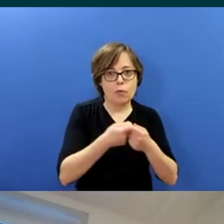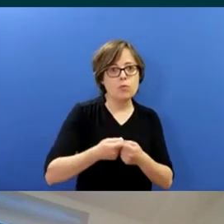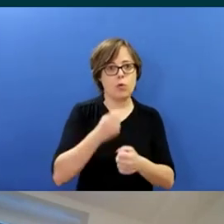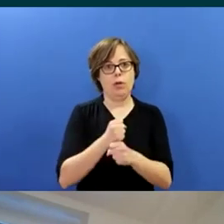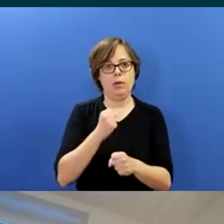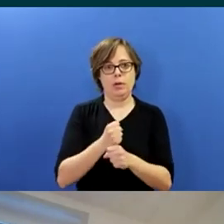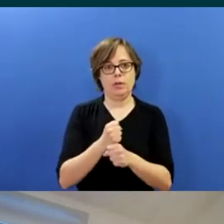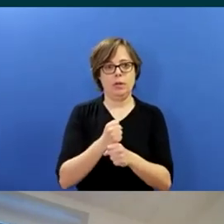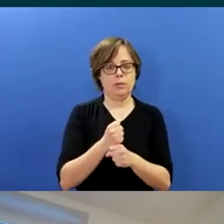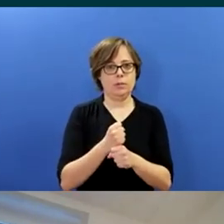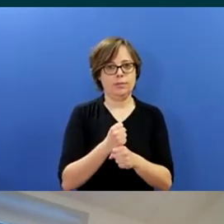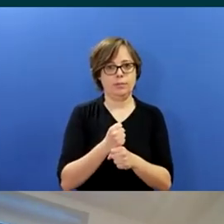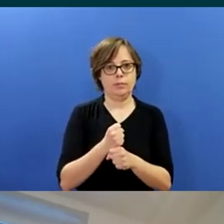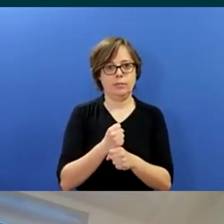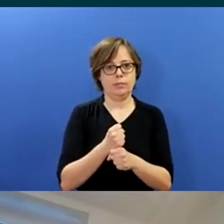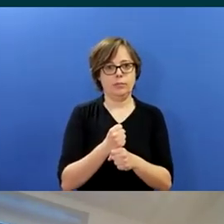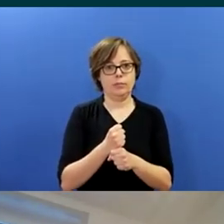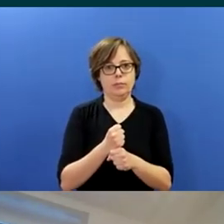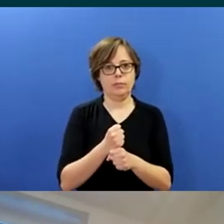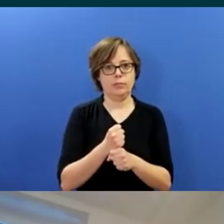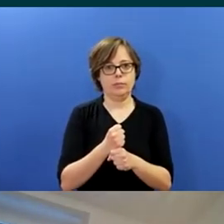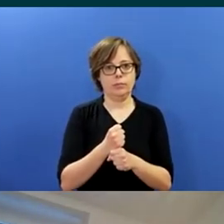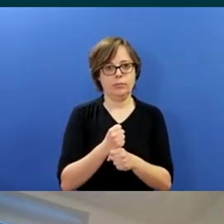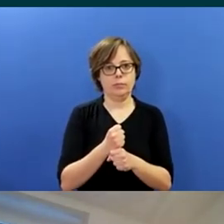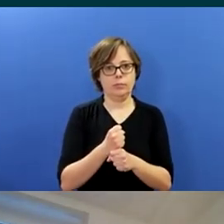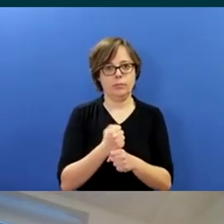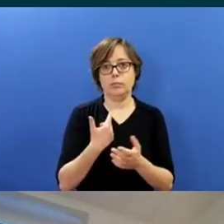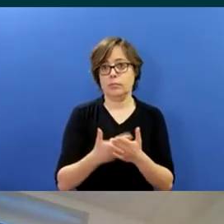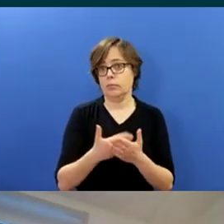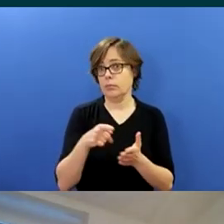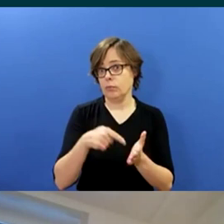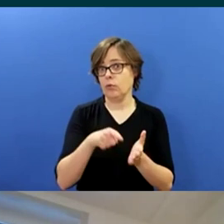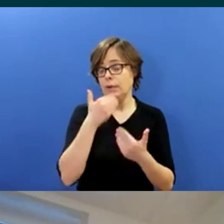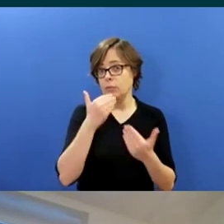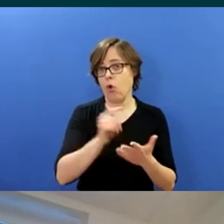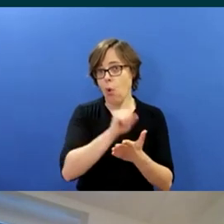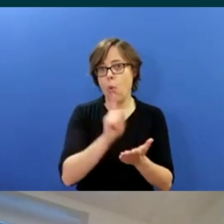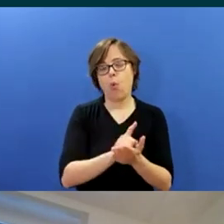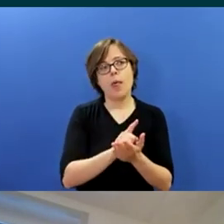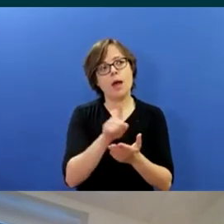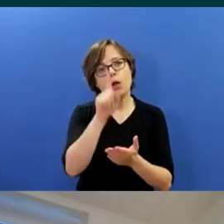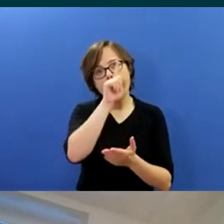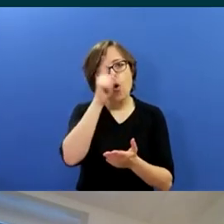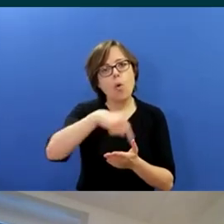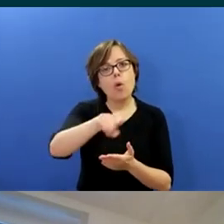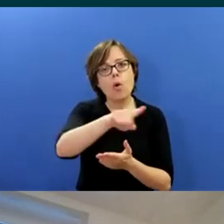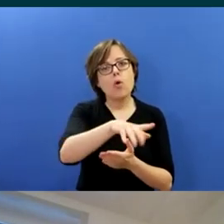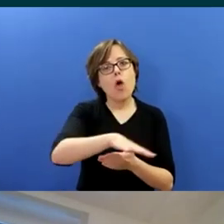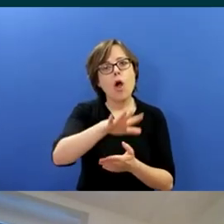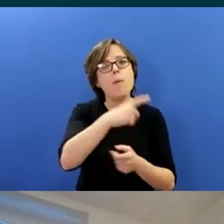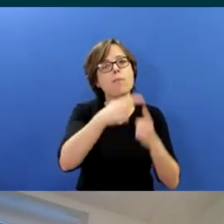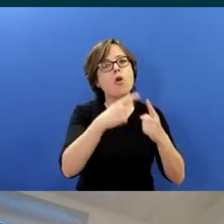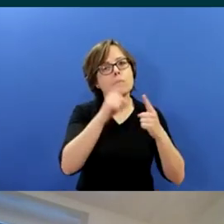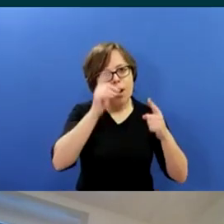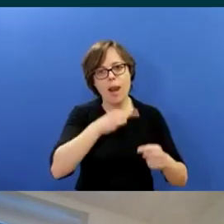also convince the local politics in order to make available this money.